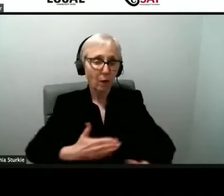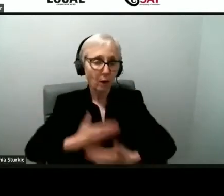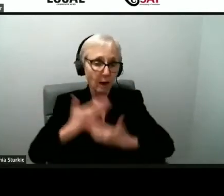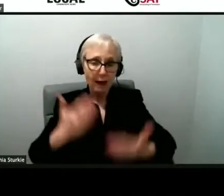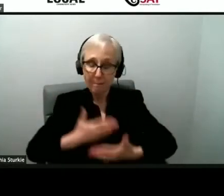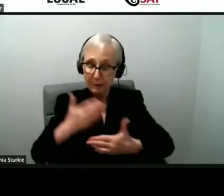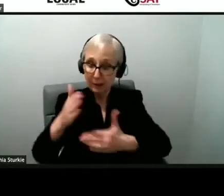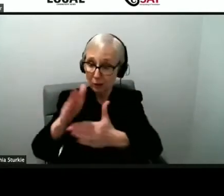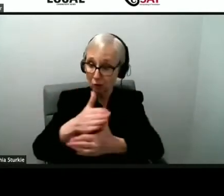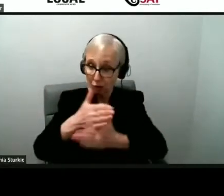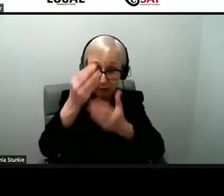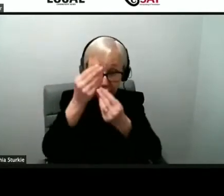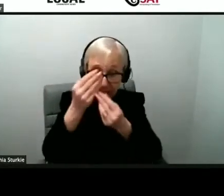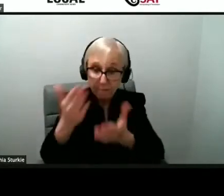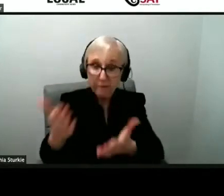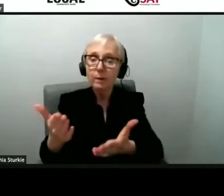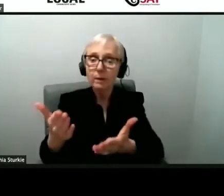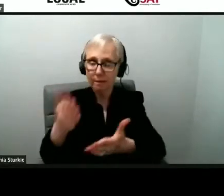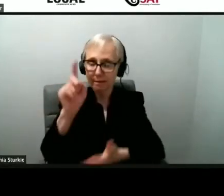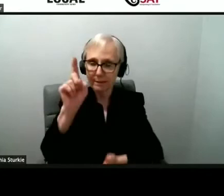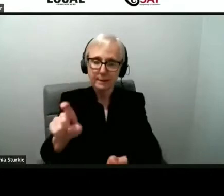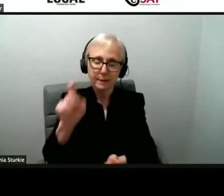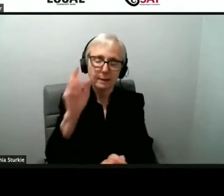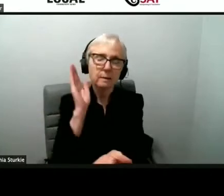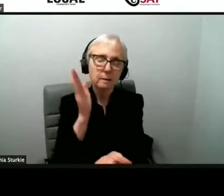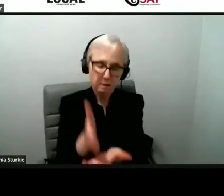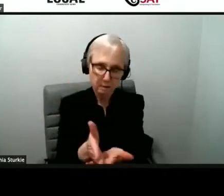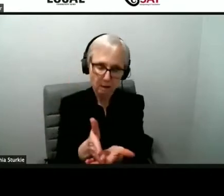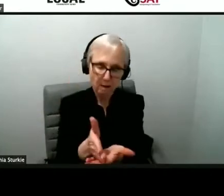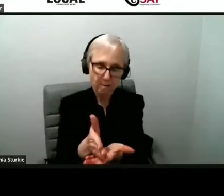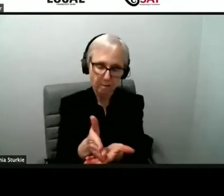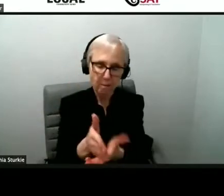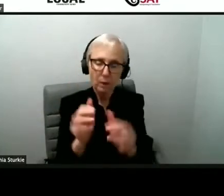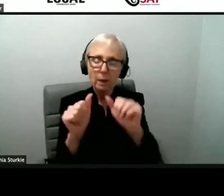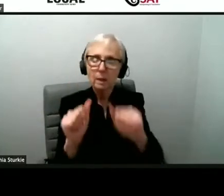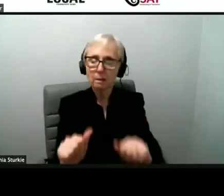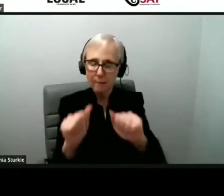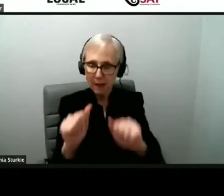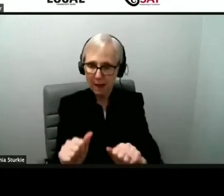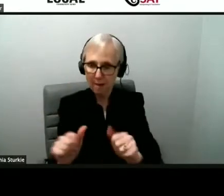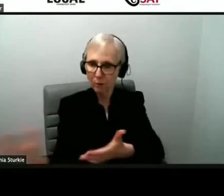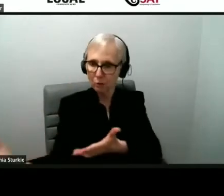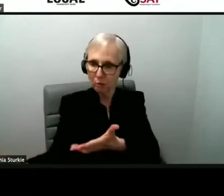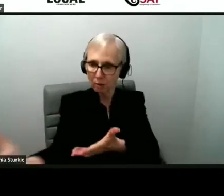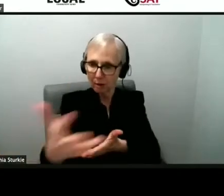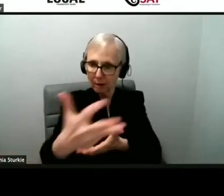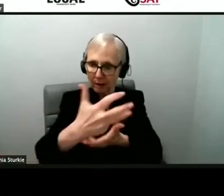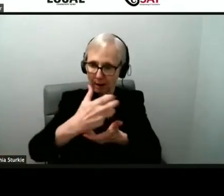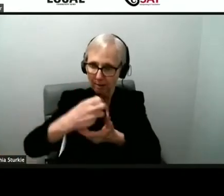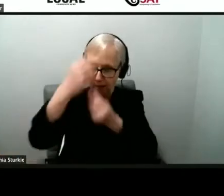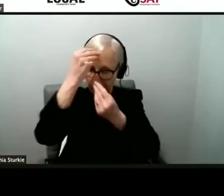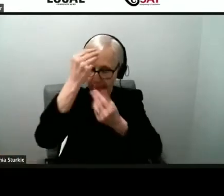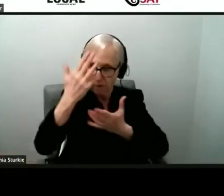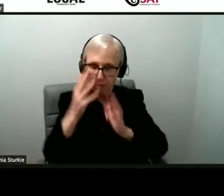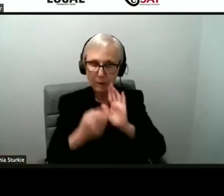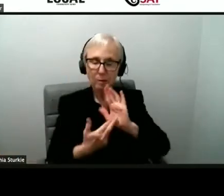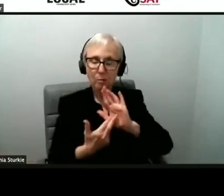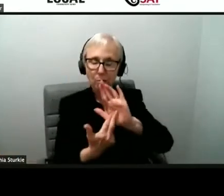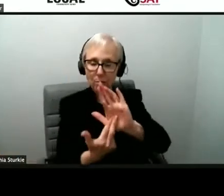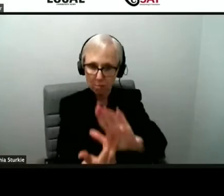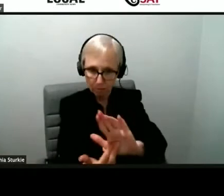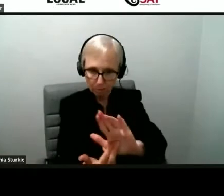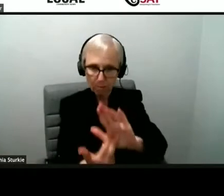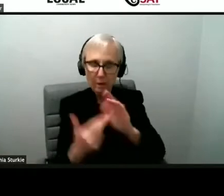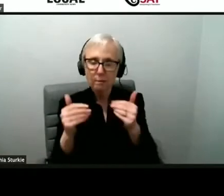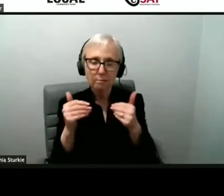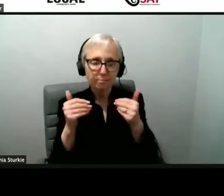that information. And this needs to stop. We need to be able to capture their voice and represent them as we